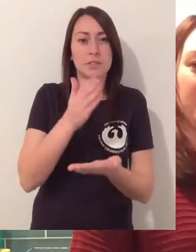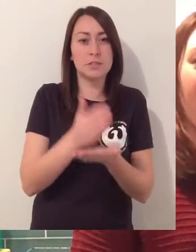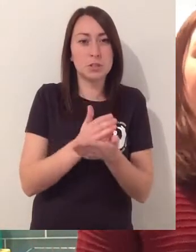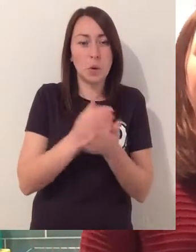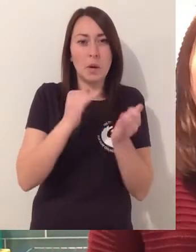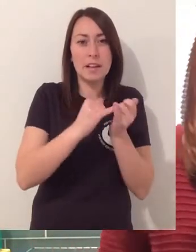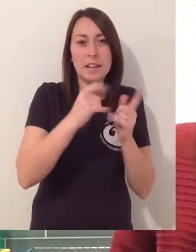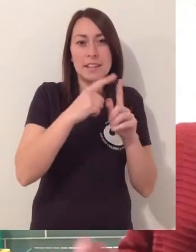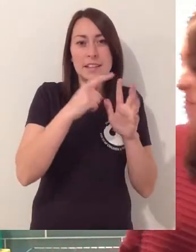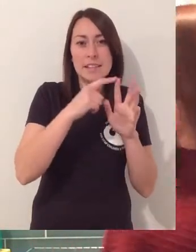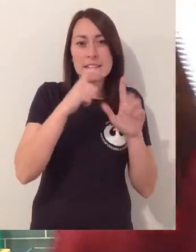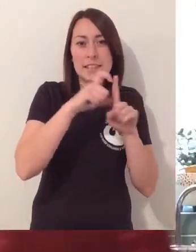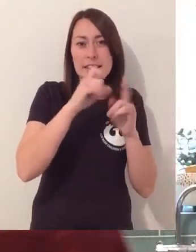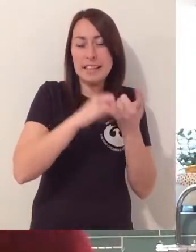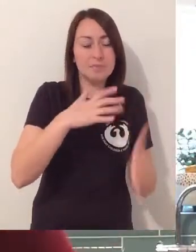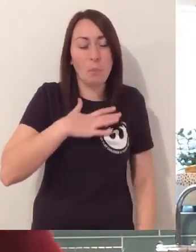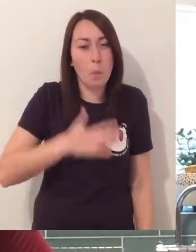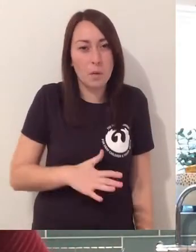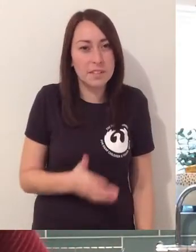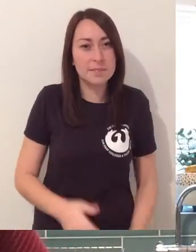make sure not to get any seeds in there.